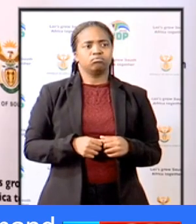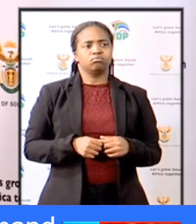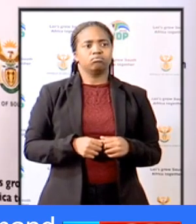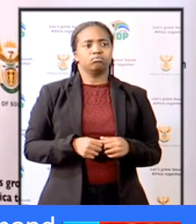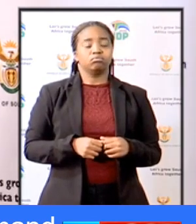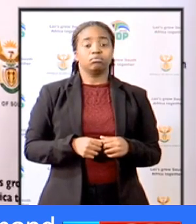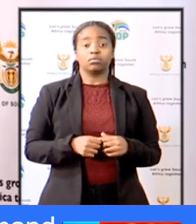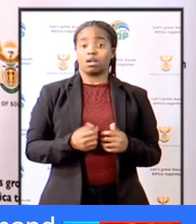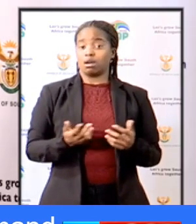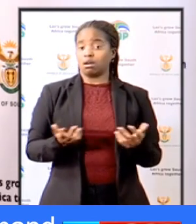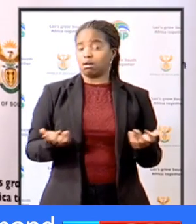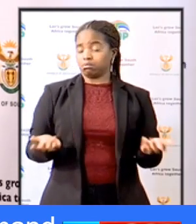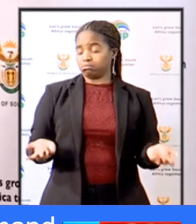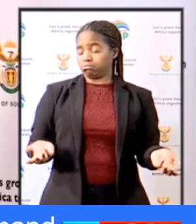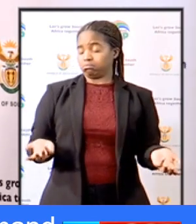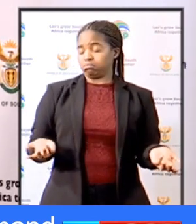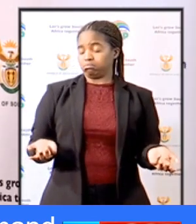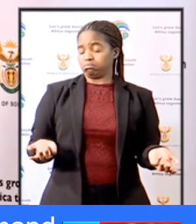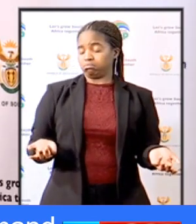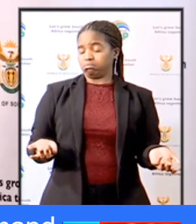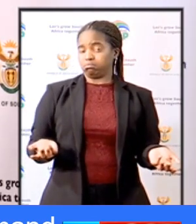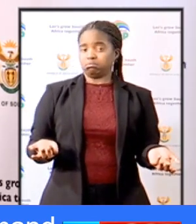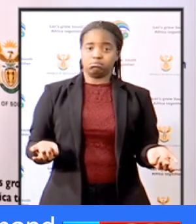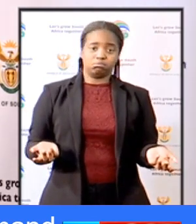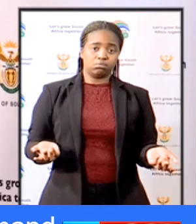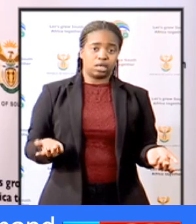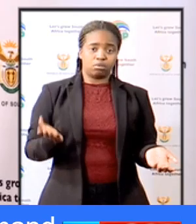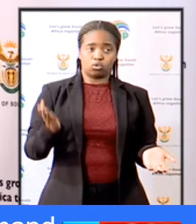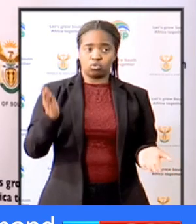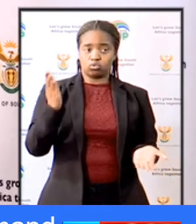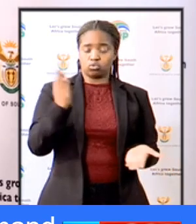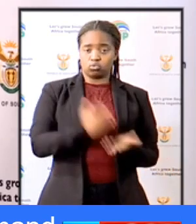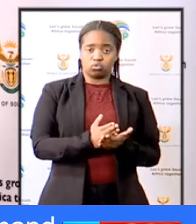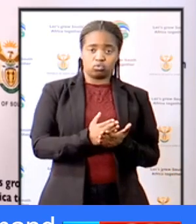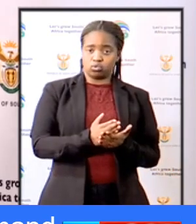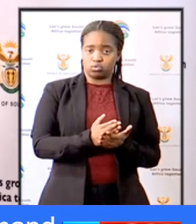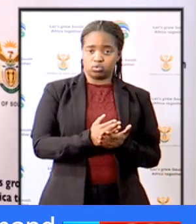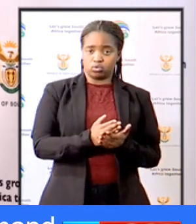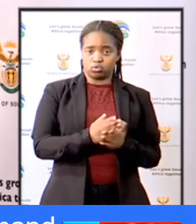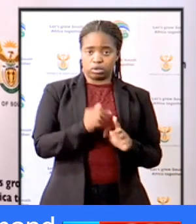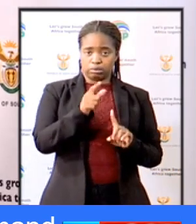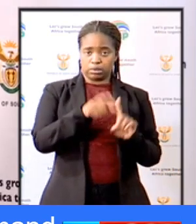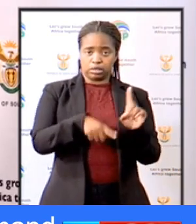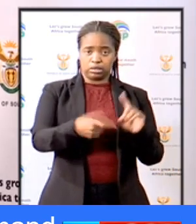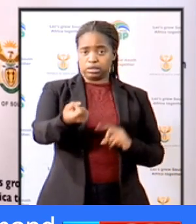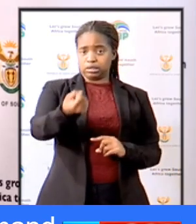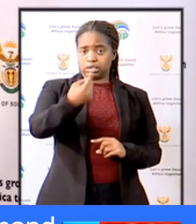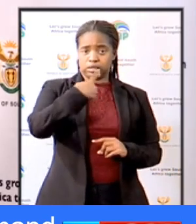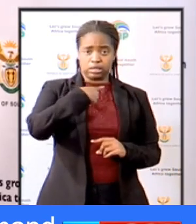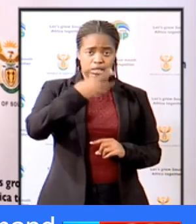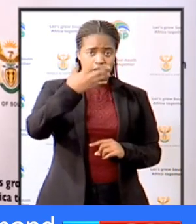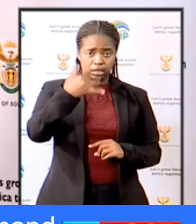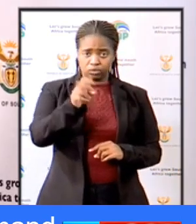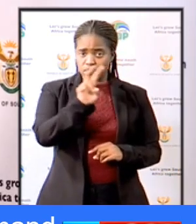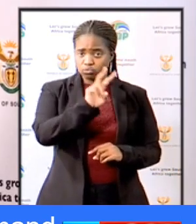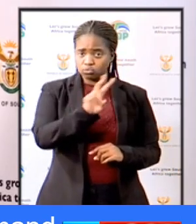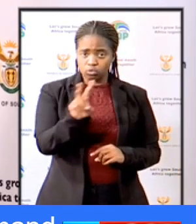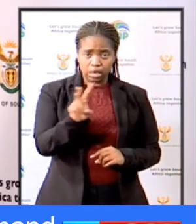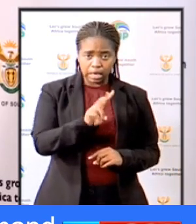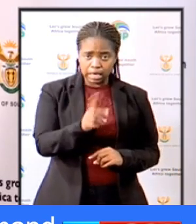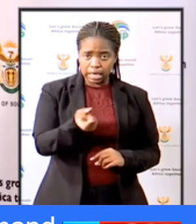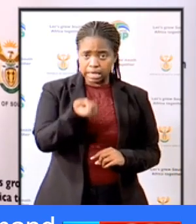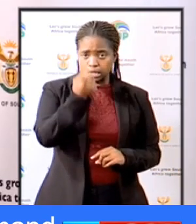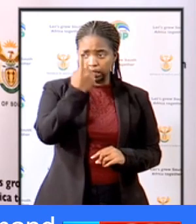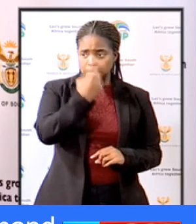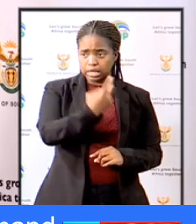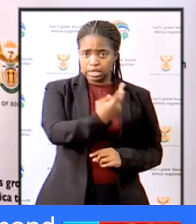Well, I'm not sure whether the caller has read and has understood what the two